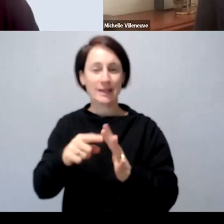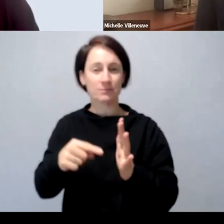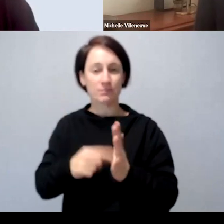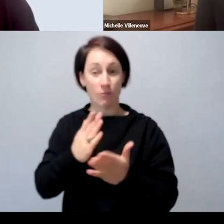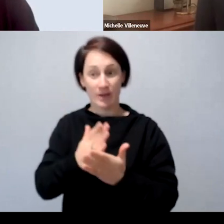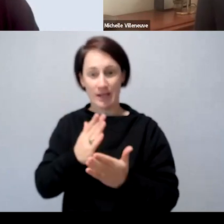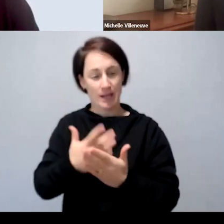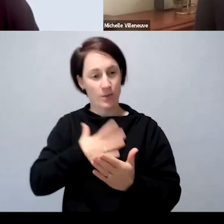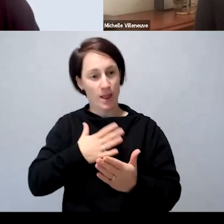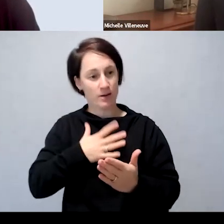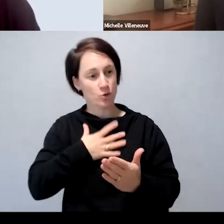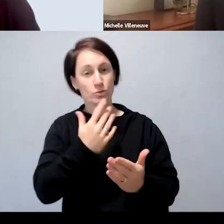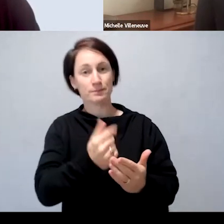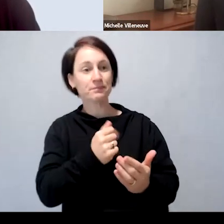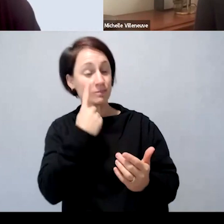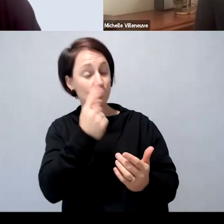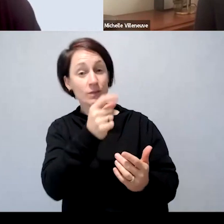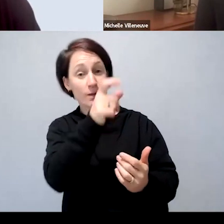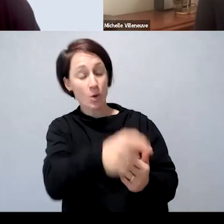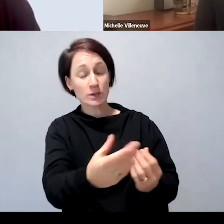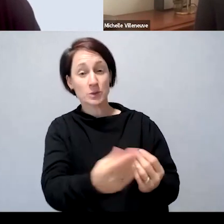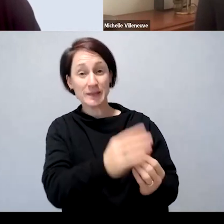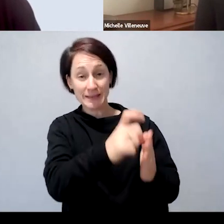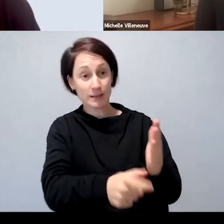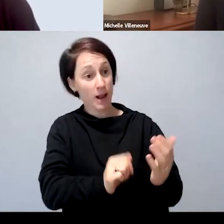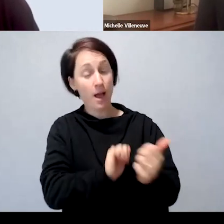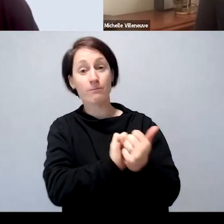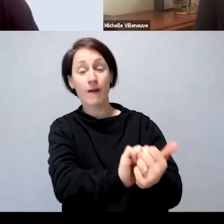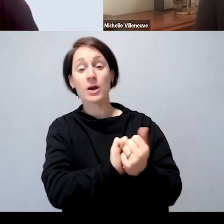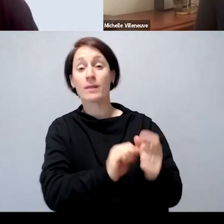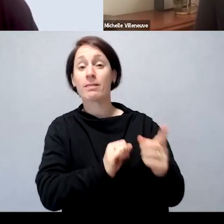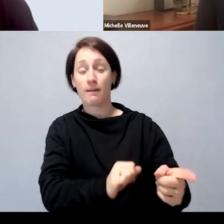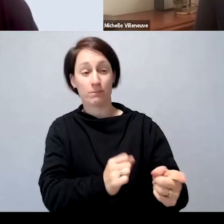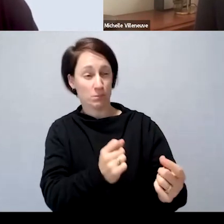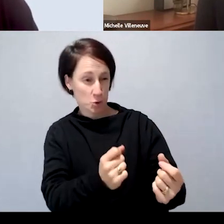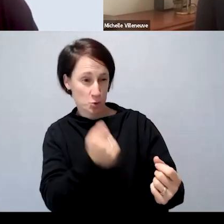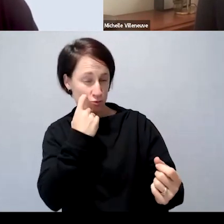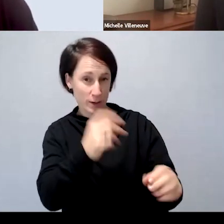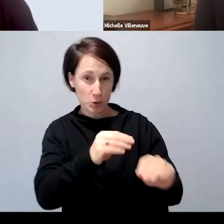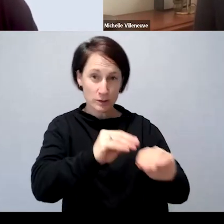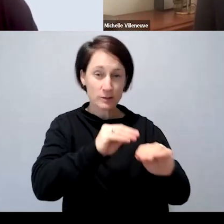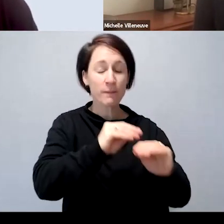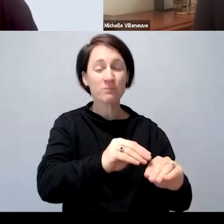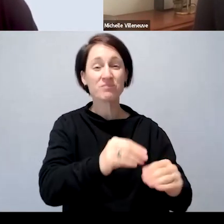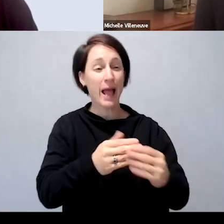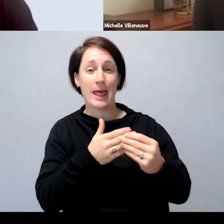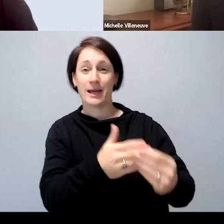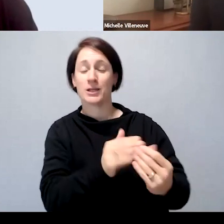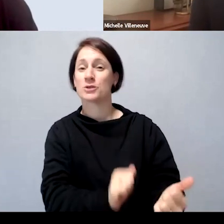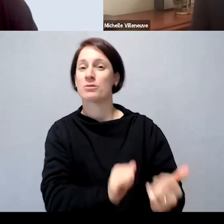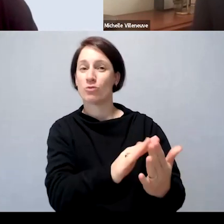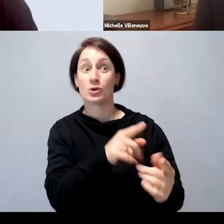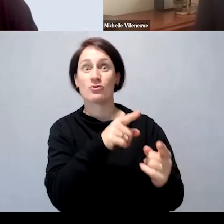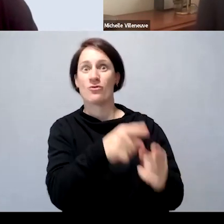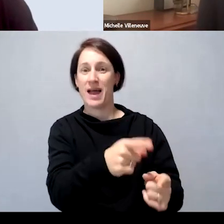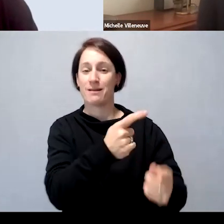with individuals and disability organizations to explore and understand the transformational leadership approach of involving people with disability in taking charge of